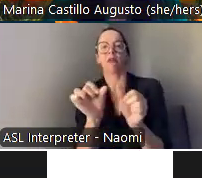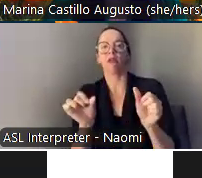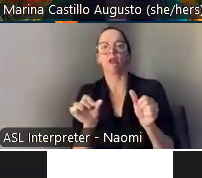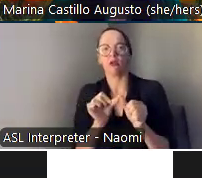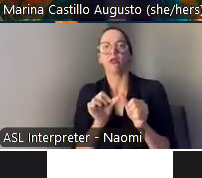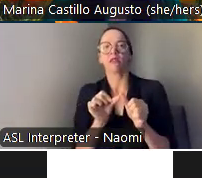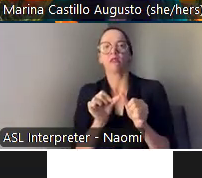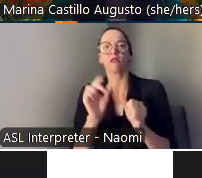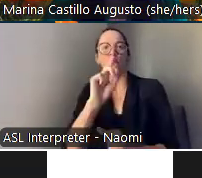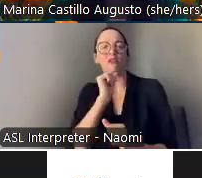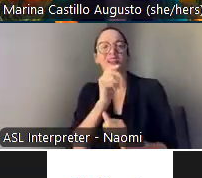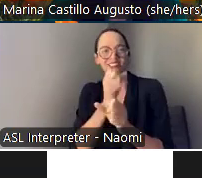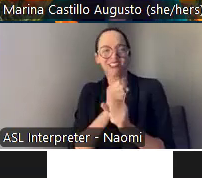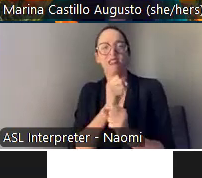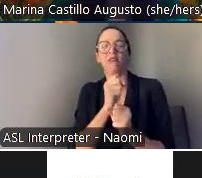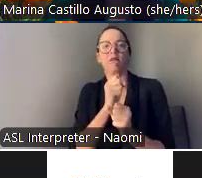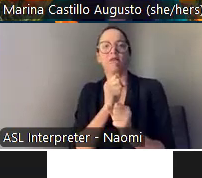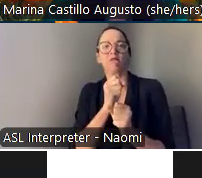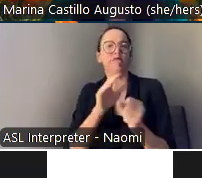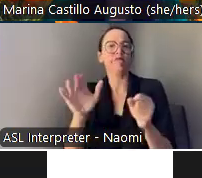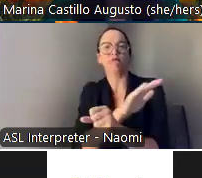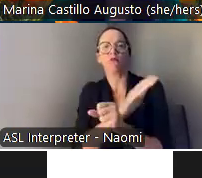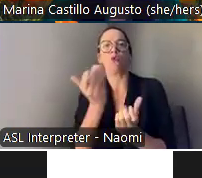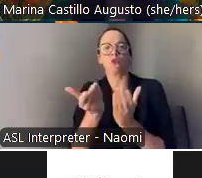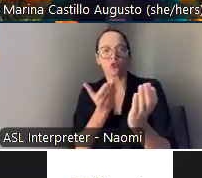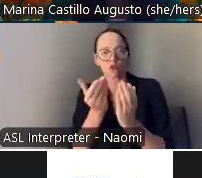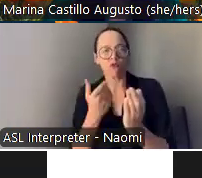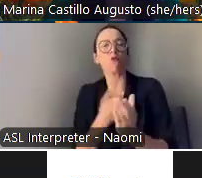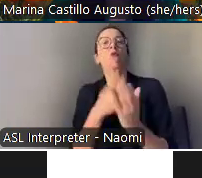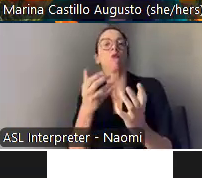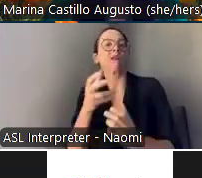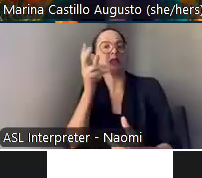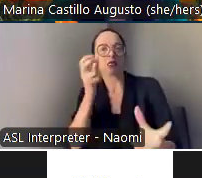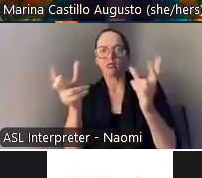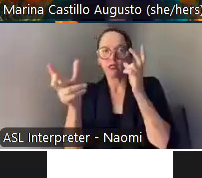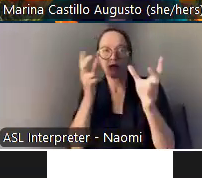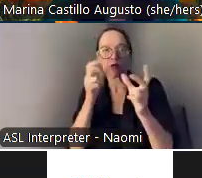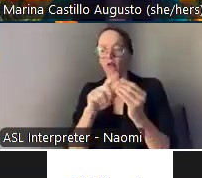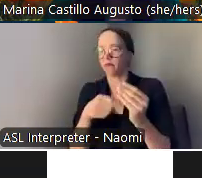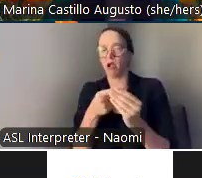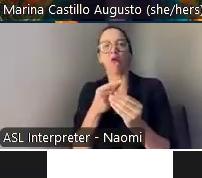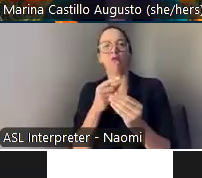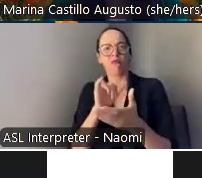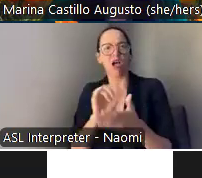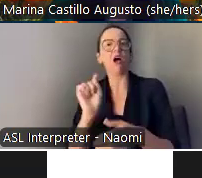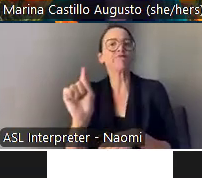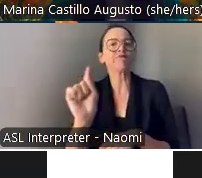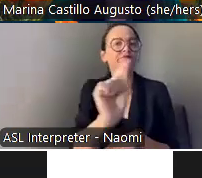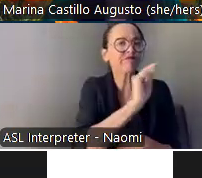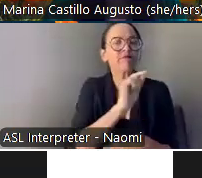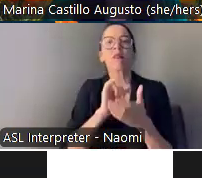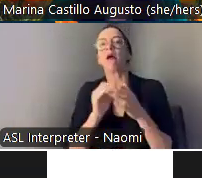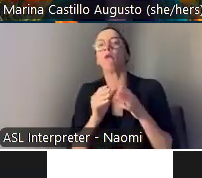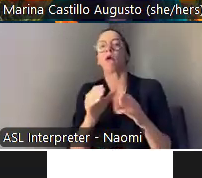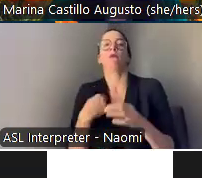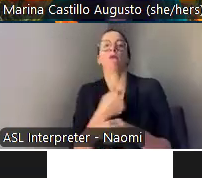will help us continuously improve and build quality into our efforts, this is very